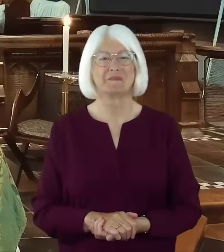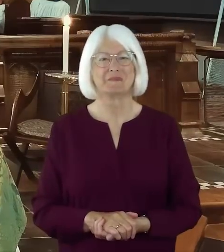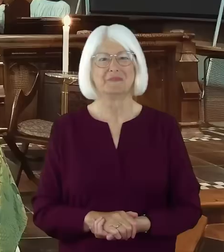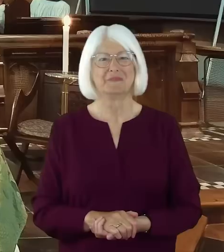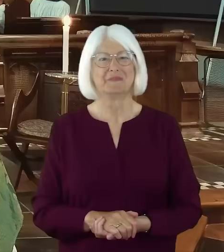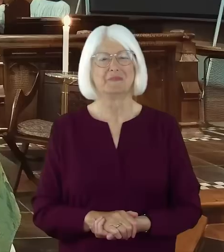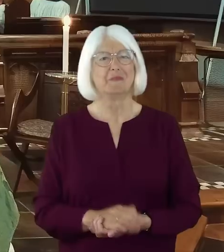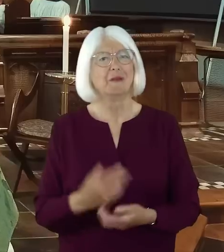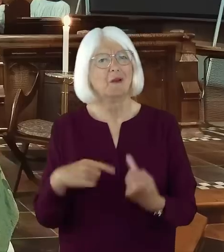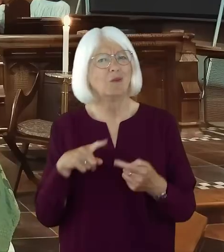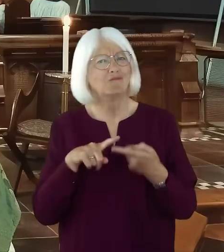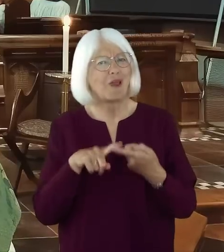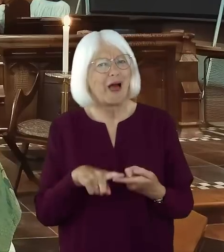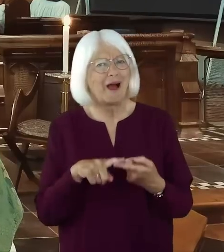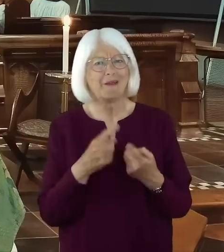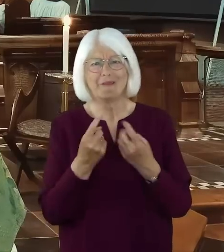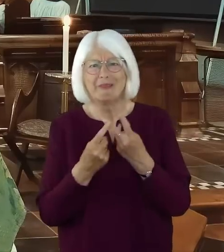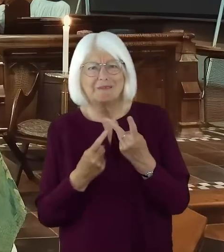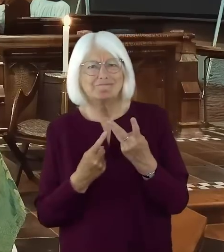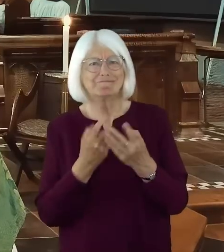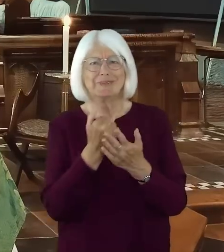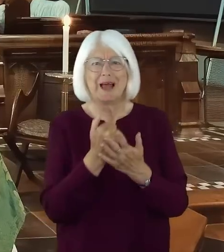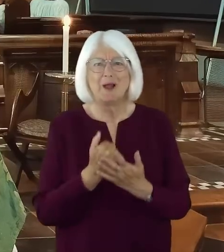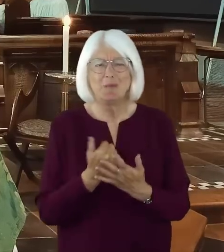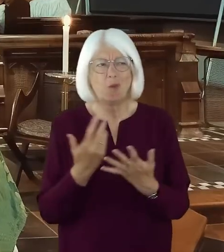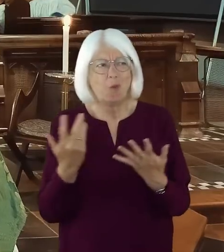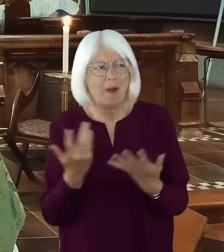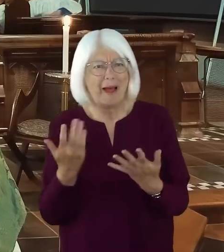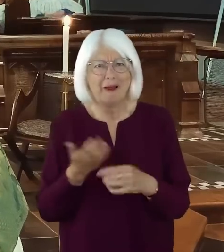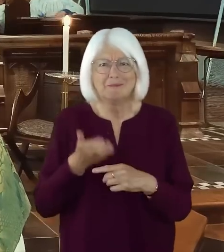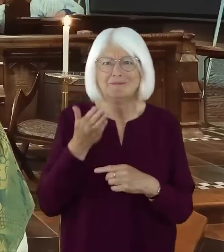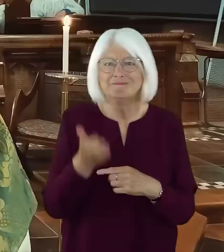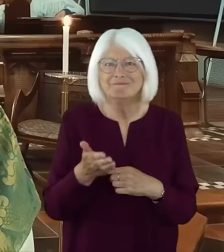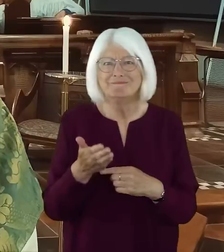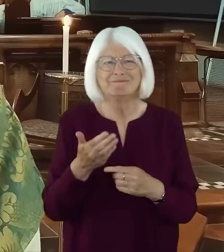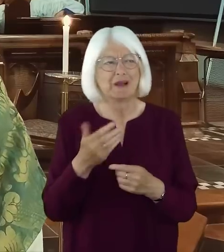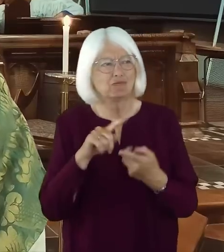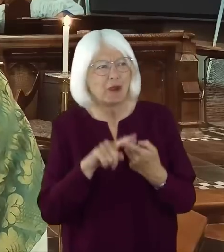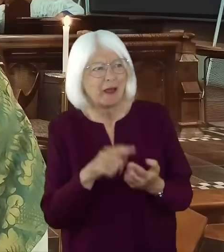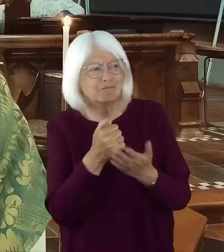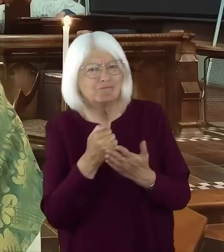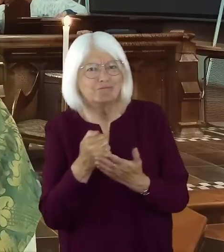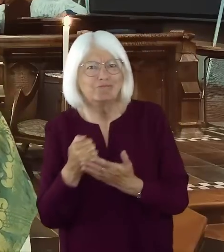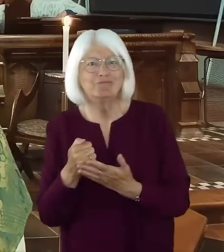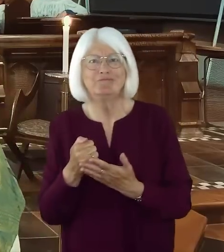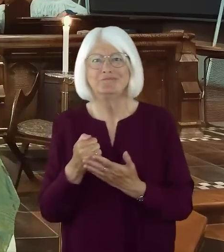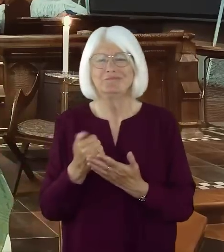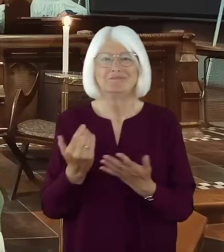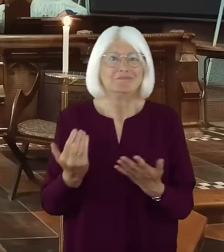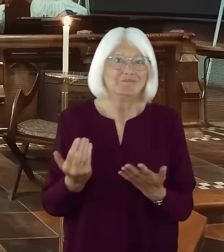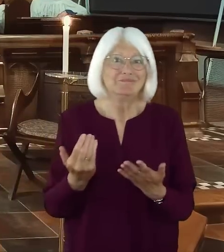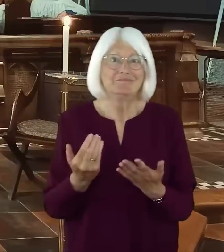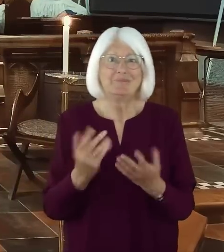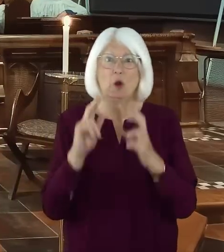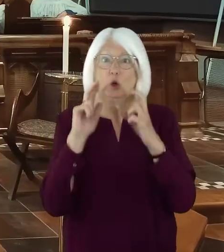We tend to rely on things to help us in our journey to wherever it is we think we need to get. We place our